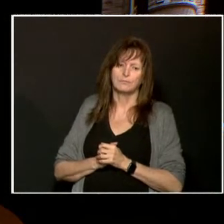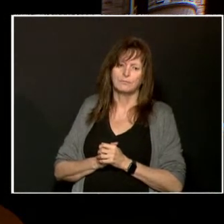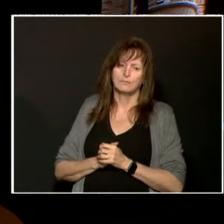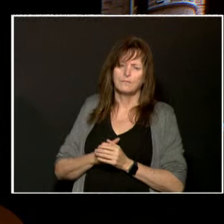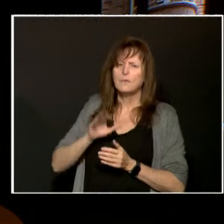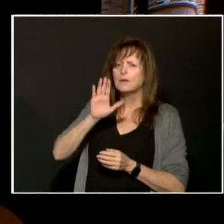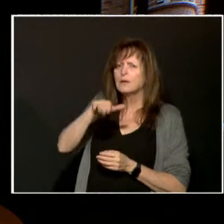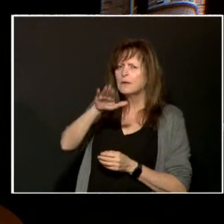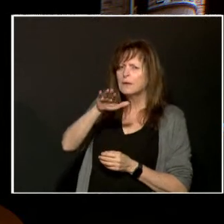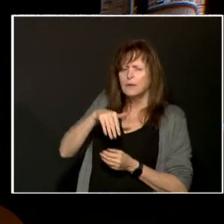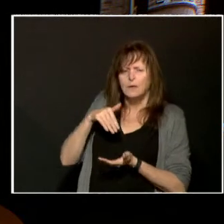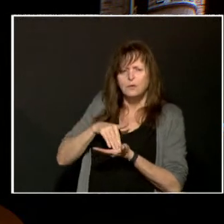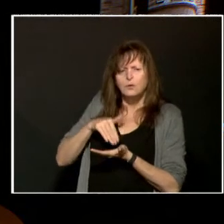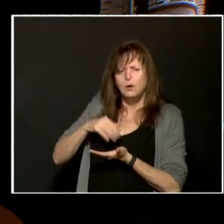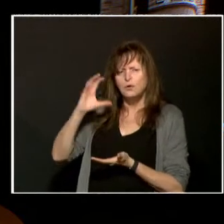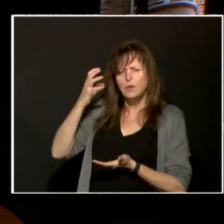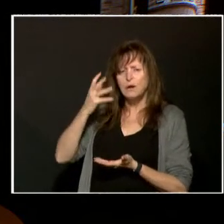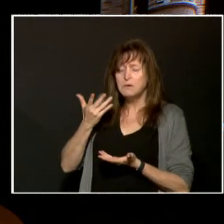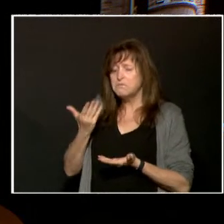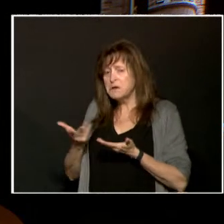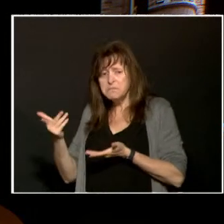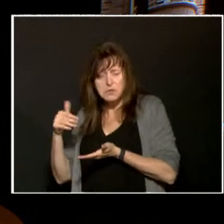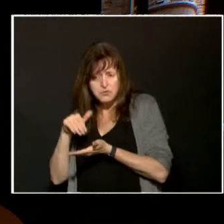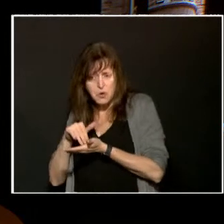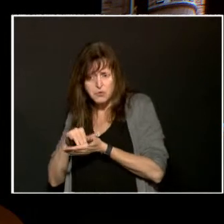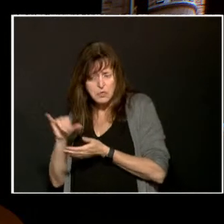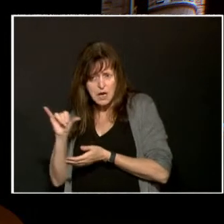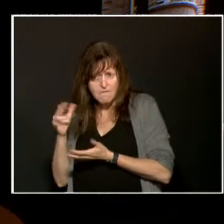Dr. Yaffe, feel free to weigh in.